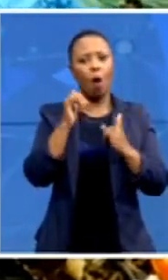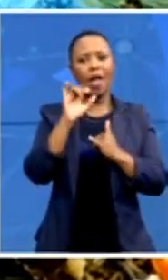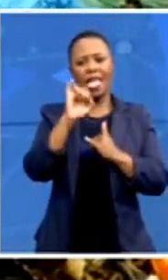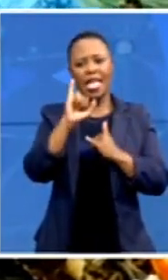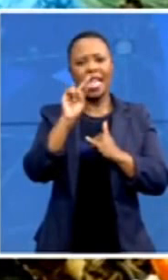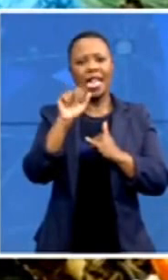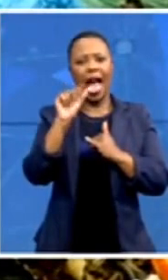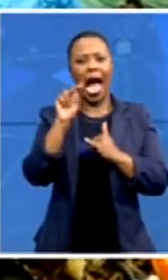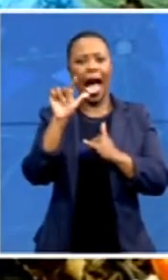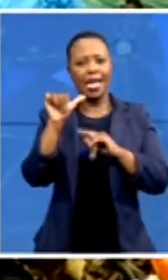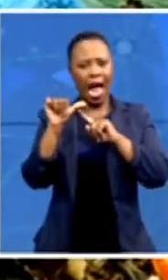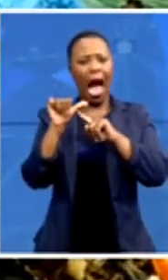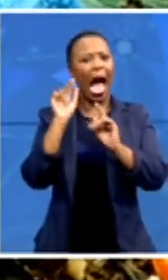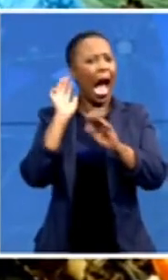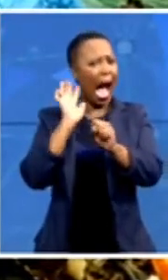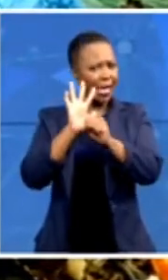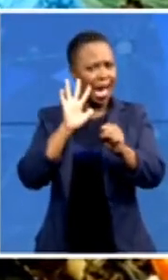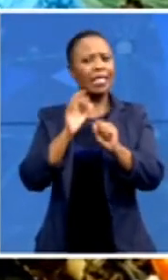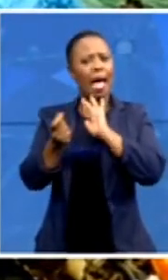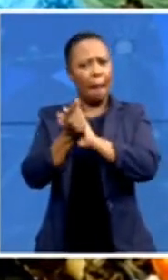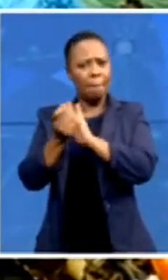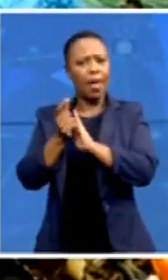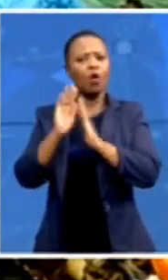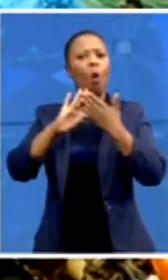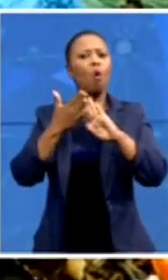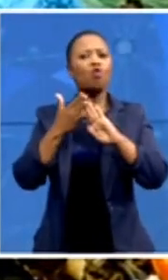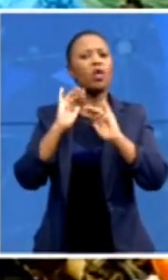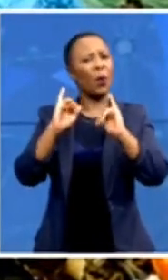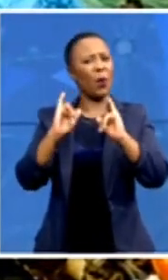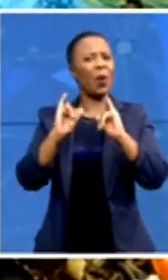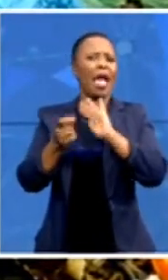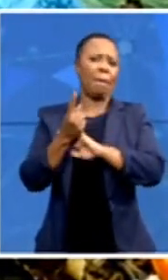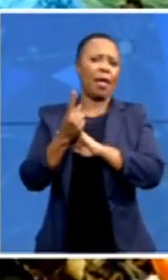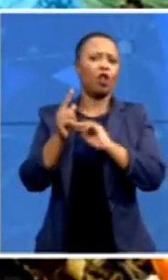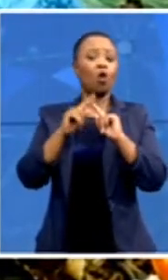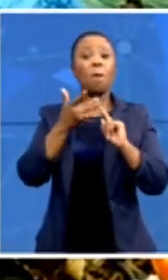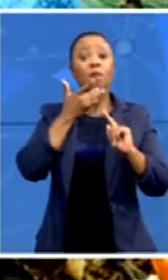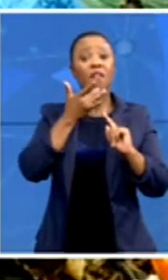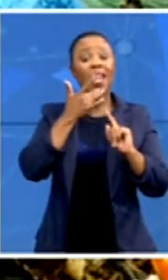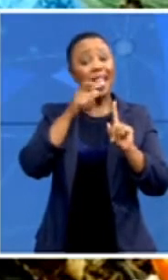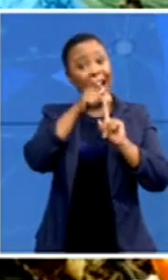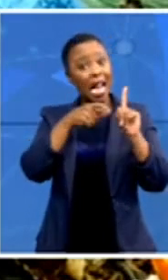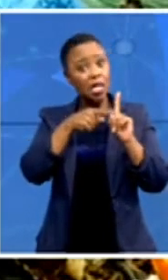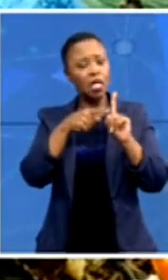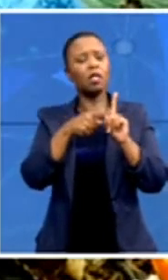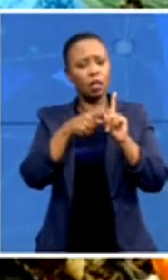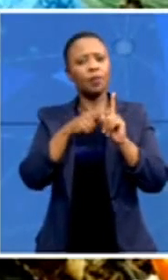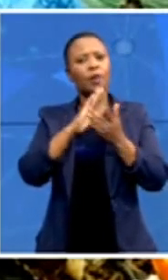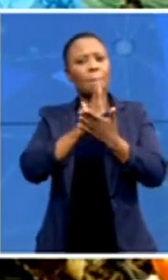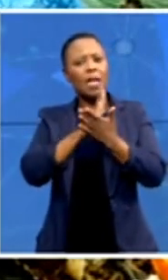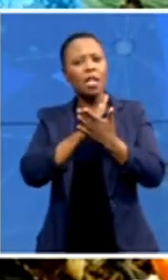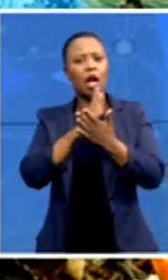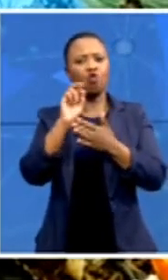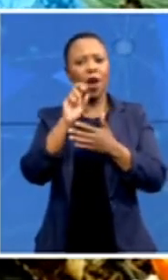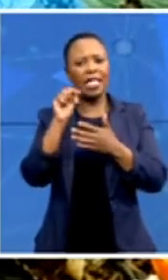when the communities were going to elect their preferred candidates. We also did a story in the Midlands where 2 sisters were also in hiding because they